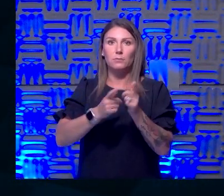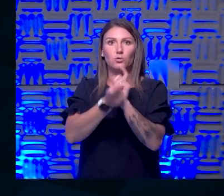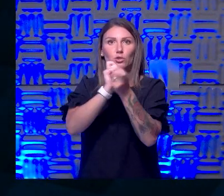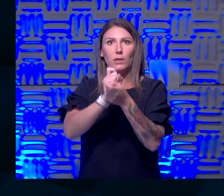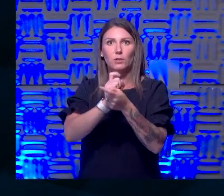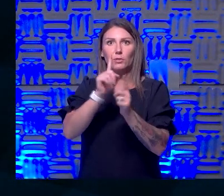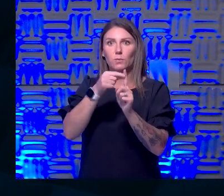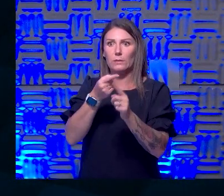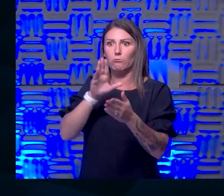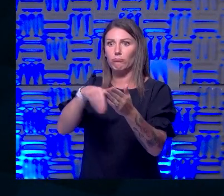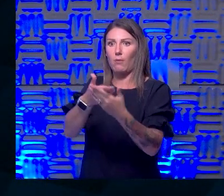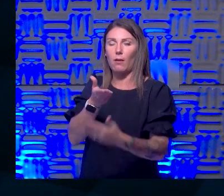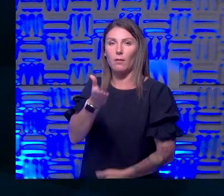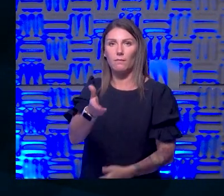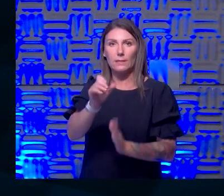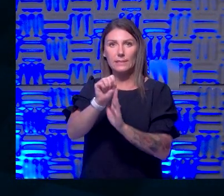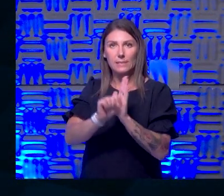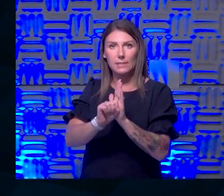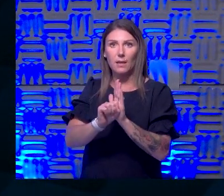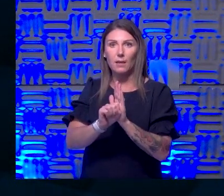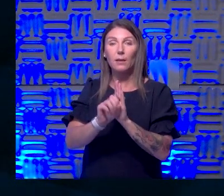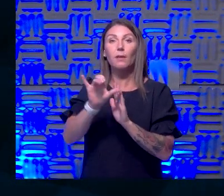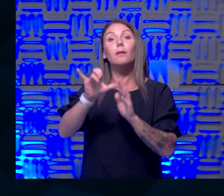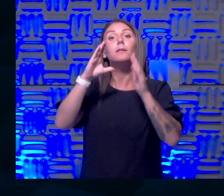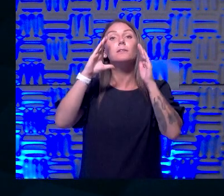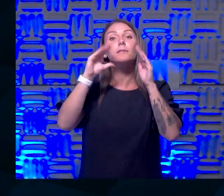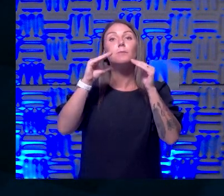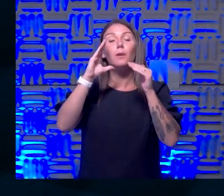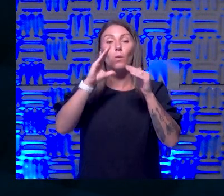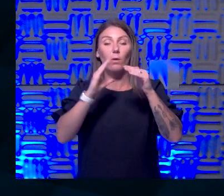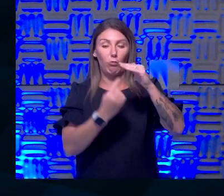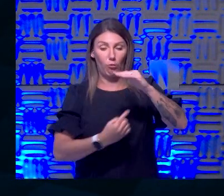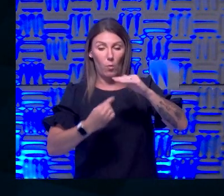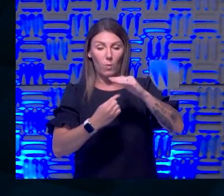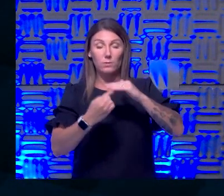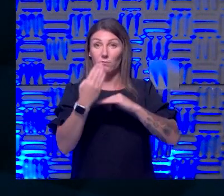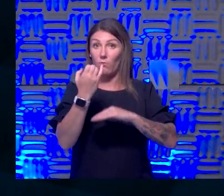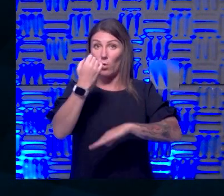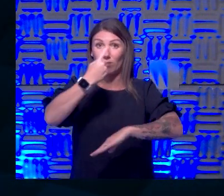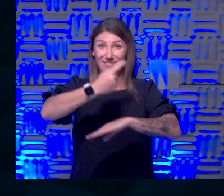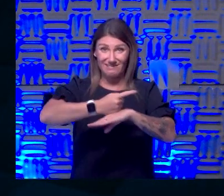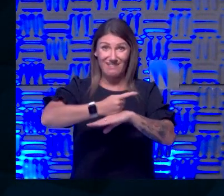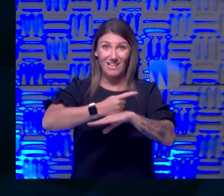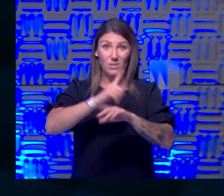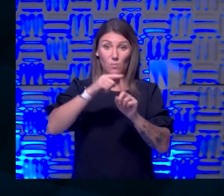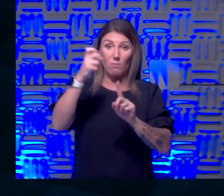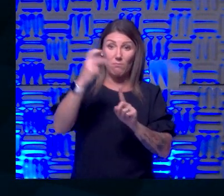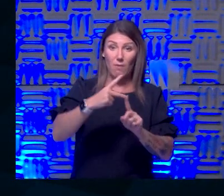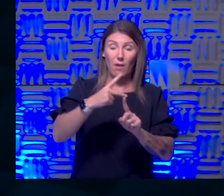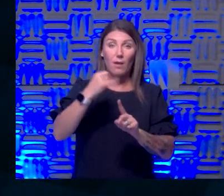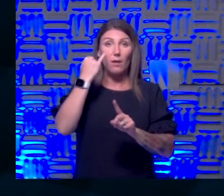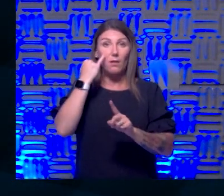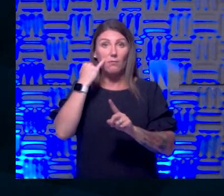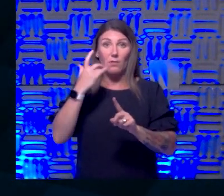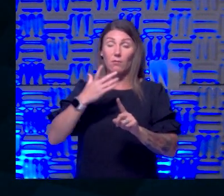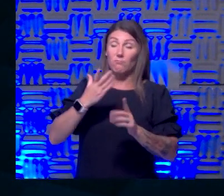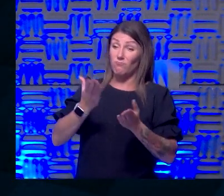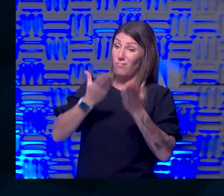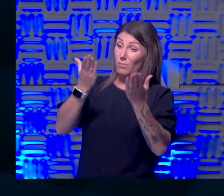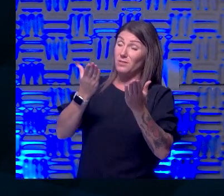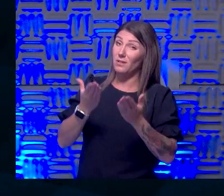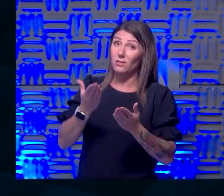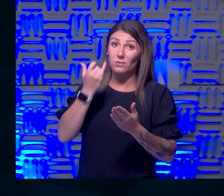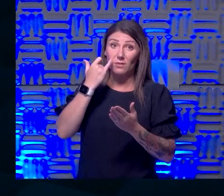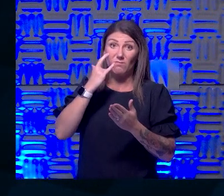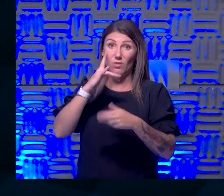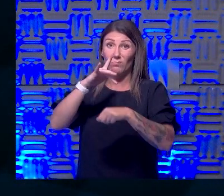they're there. Then that is, it's expected that they will quarantine for 14 days. My recommendation is if a person's going to go to a state that's on